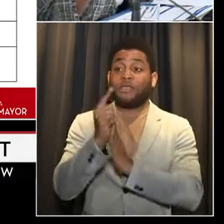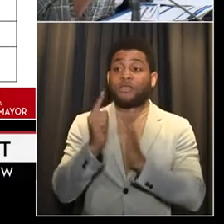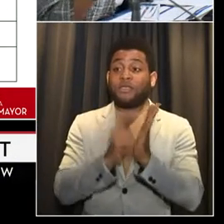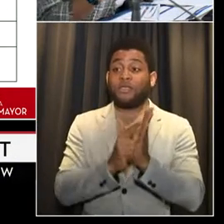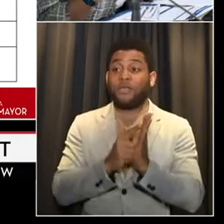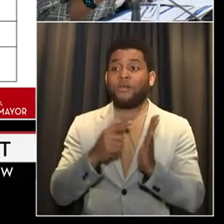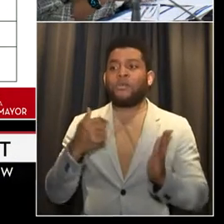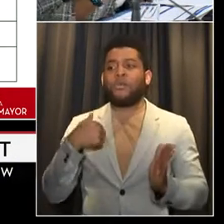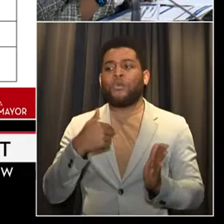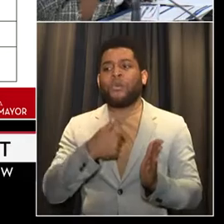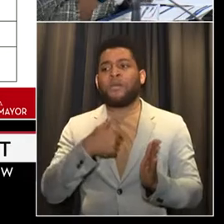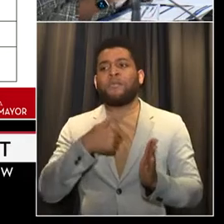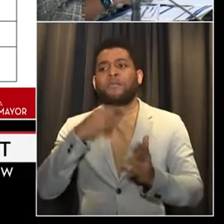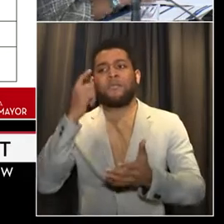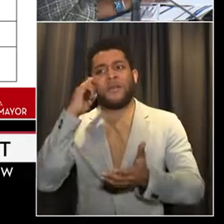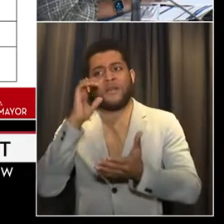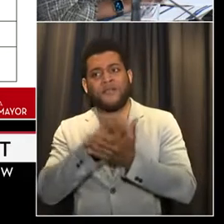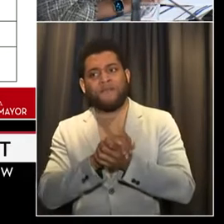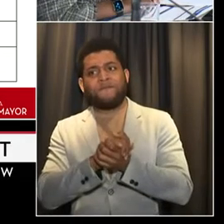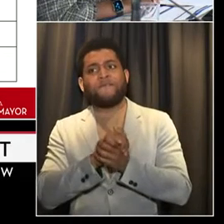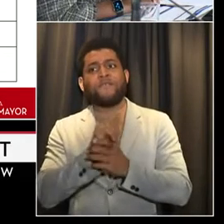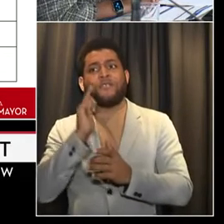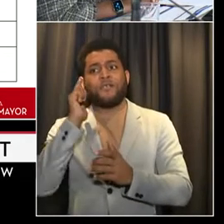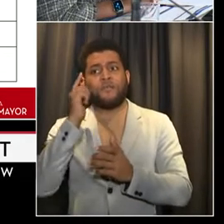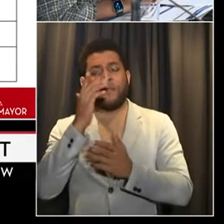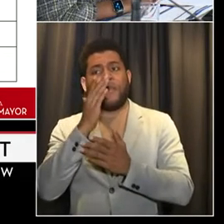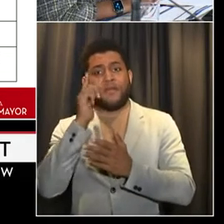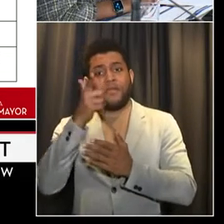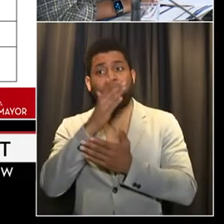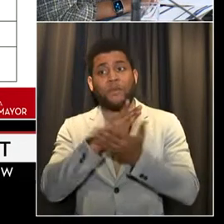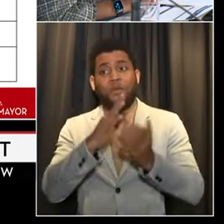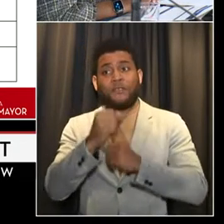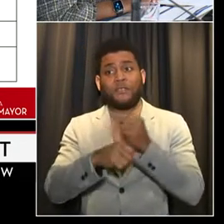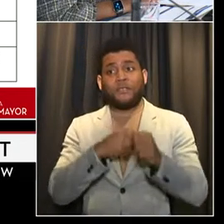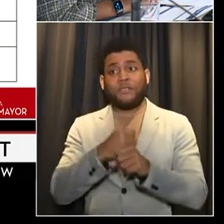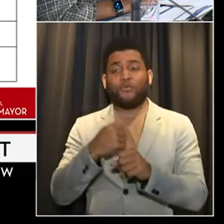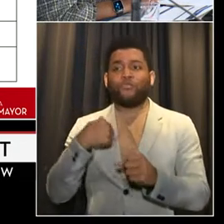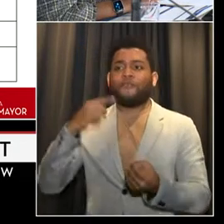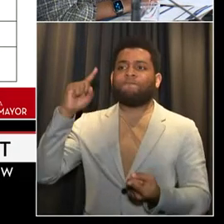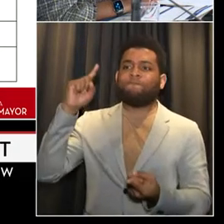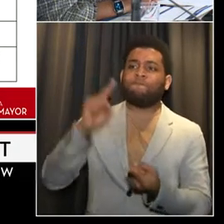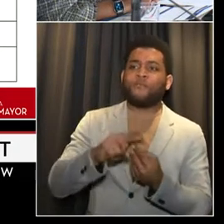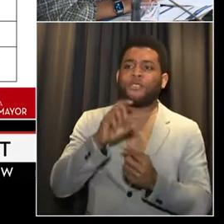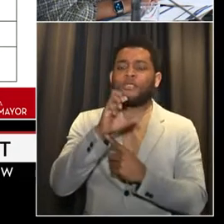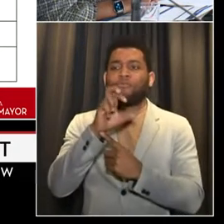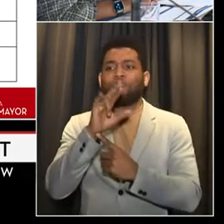that latter part of the year helped us to bring down crime. And so we know that